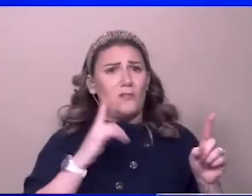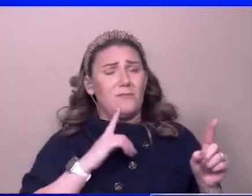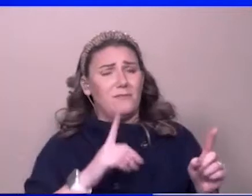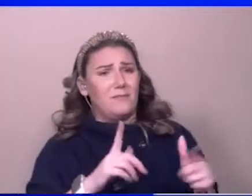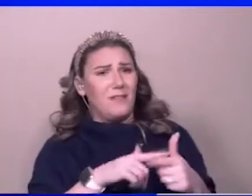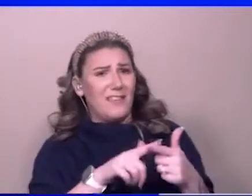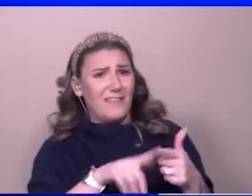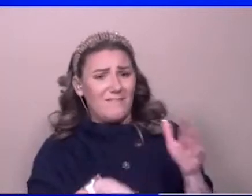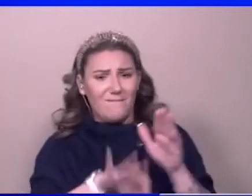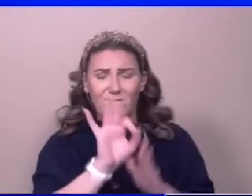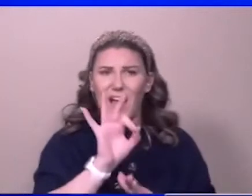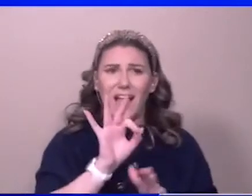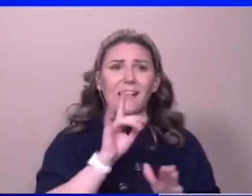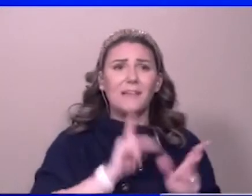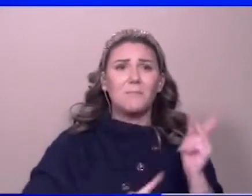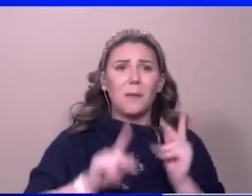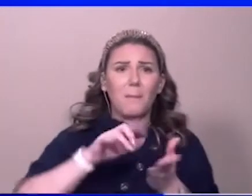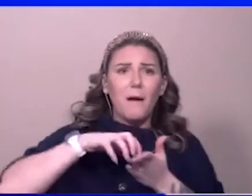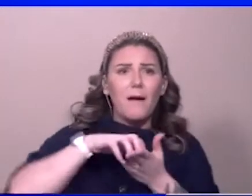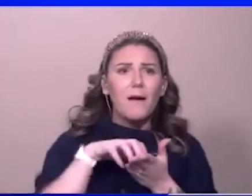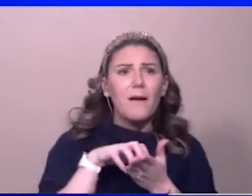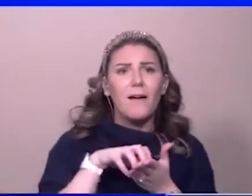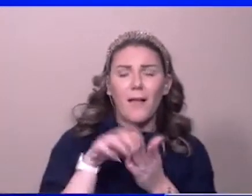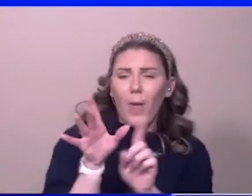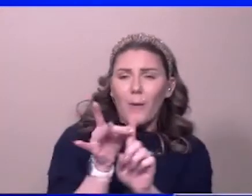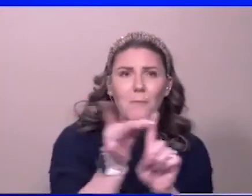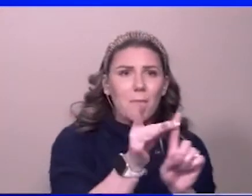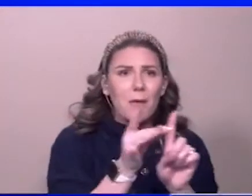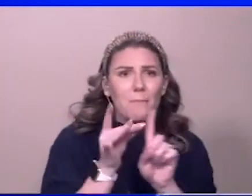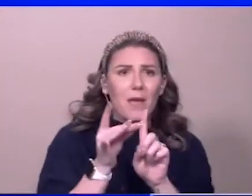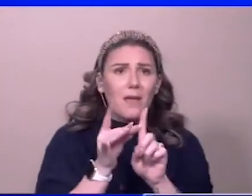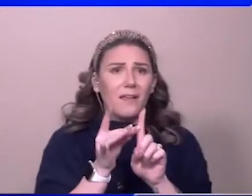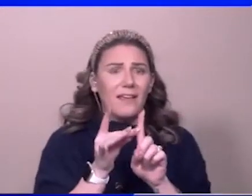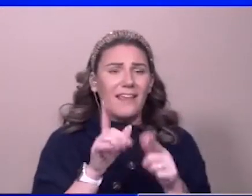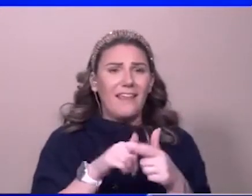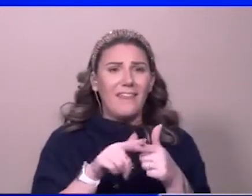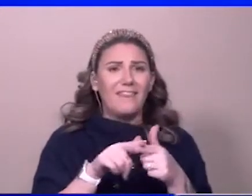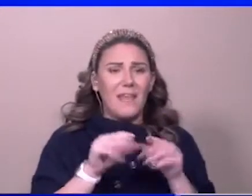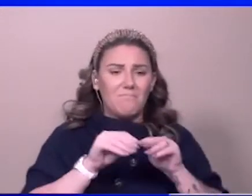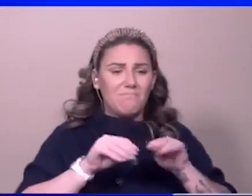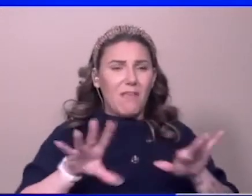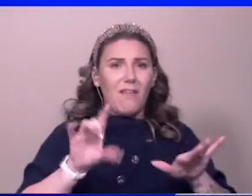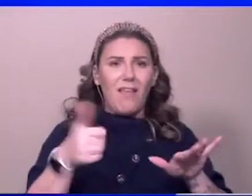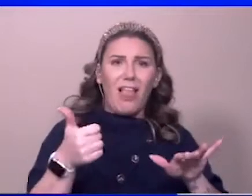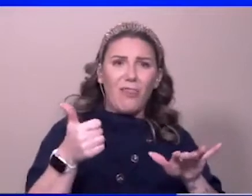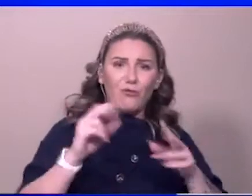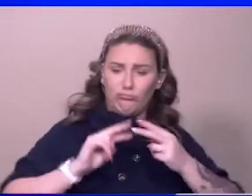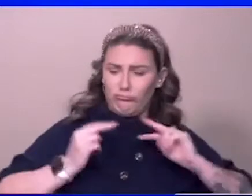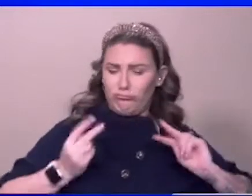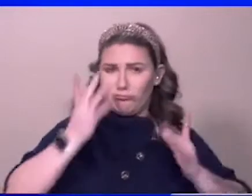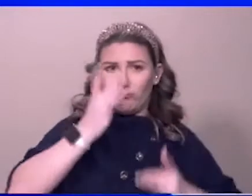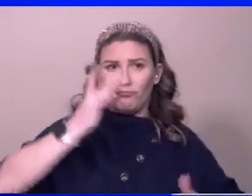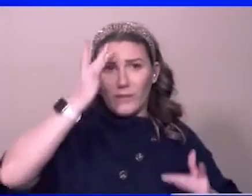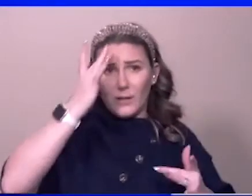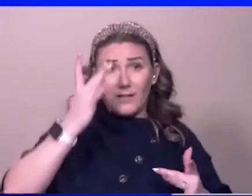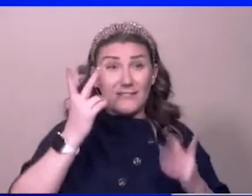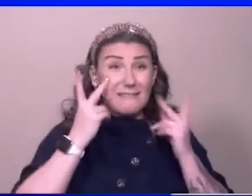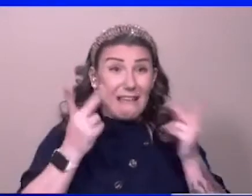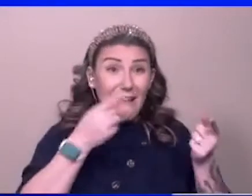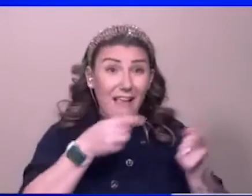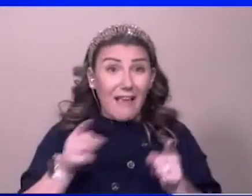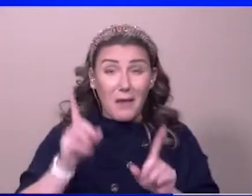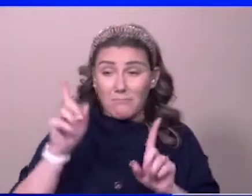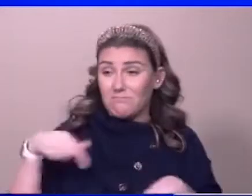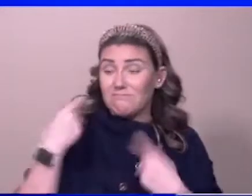of people that are susceptible, find that space, and displace other viral variants. And we have seen this happen now since about April